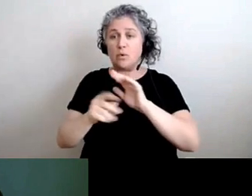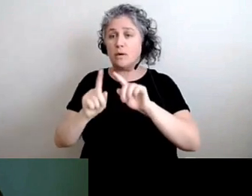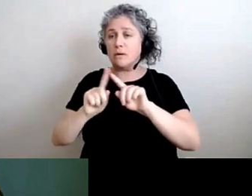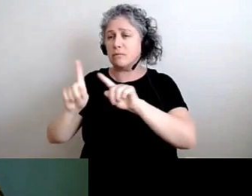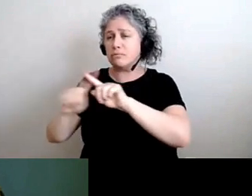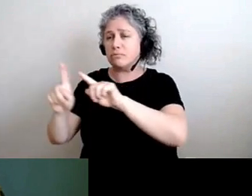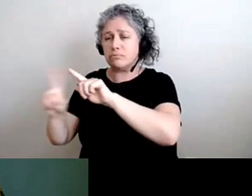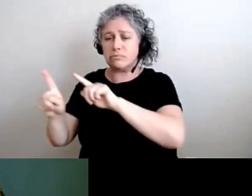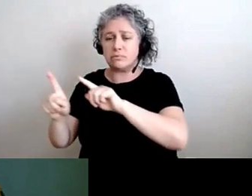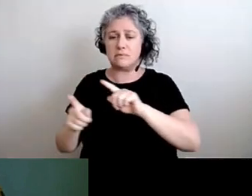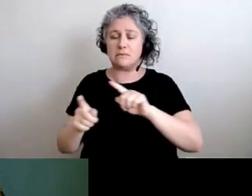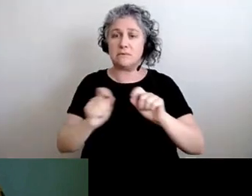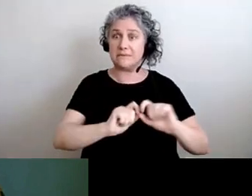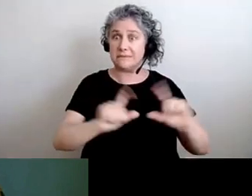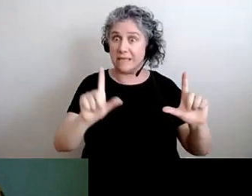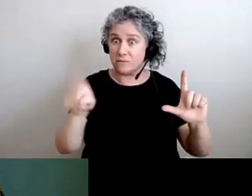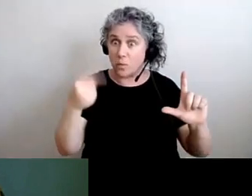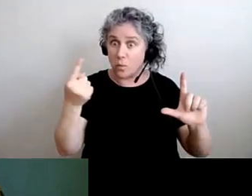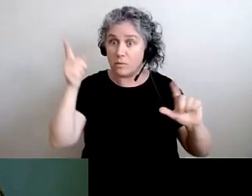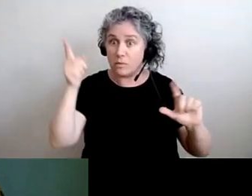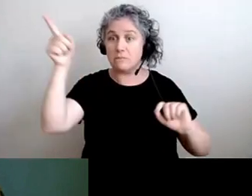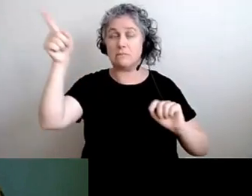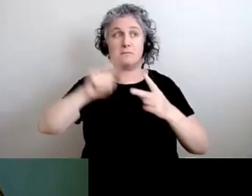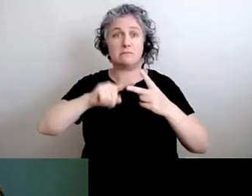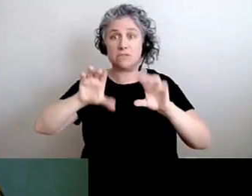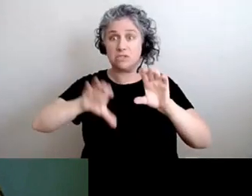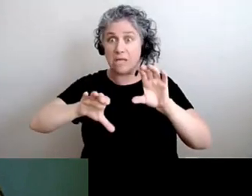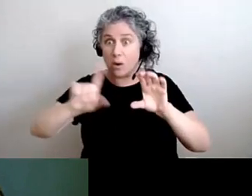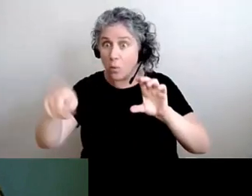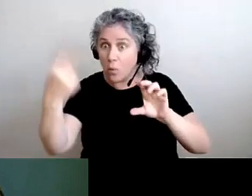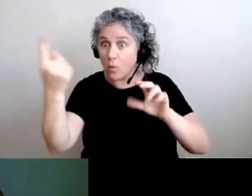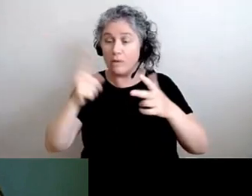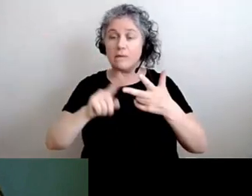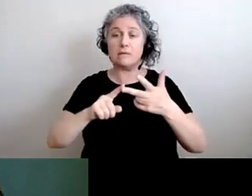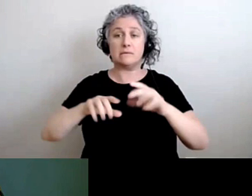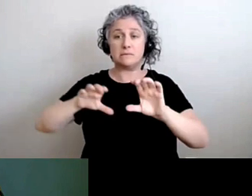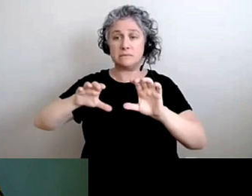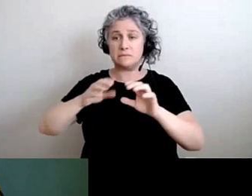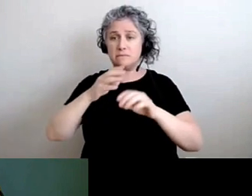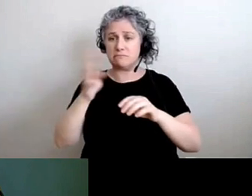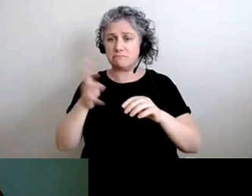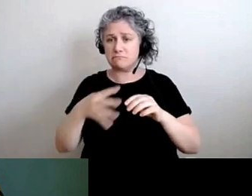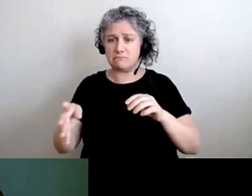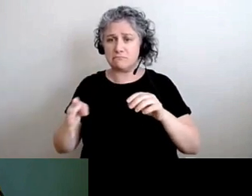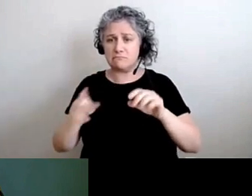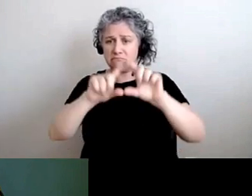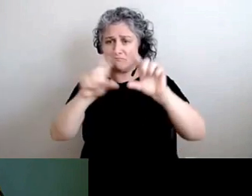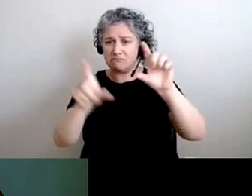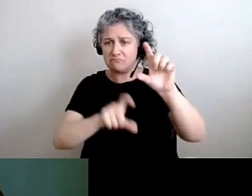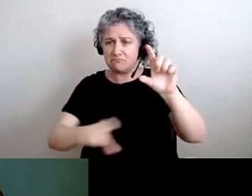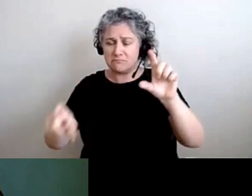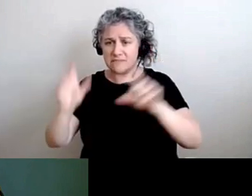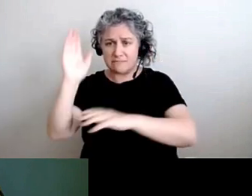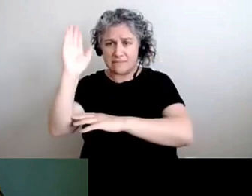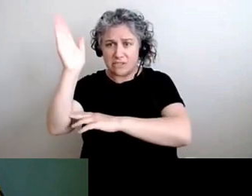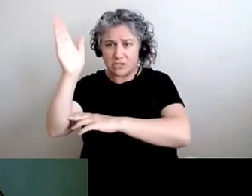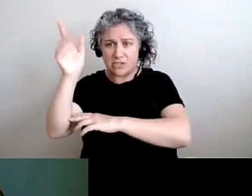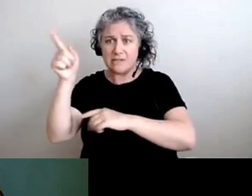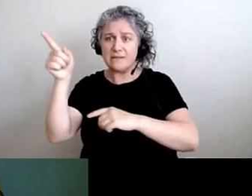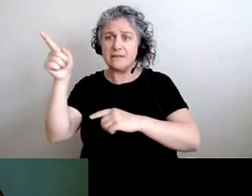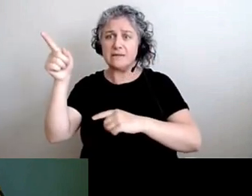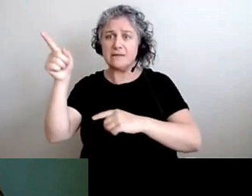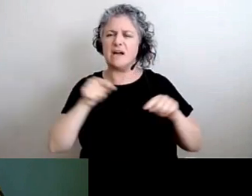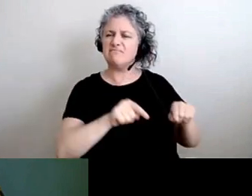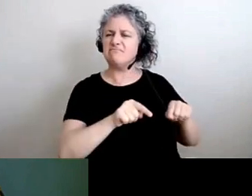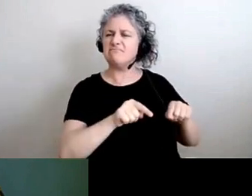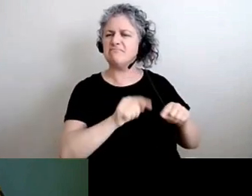slides separately, just the chat separately, just the speakers separately. But in the computer setting, I don't have as many options.